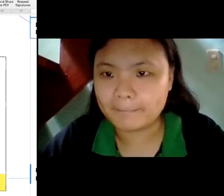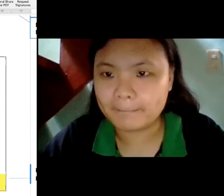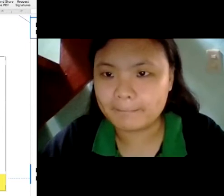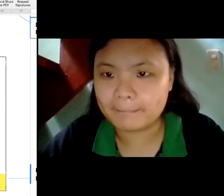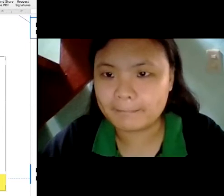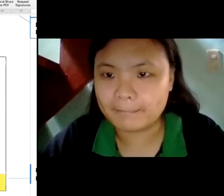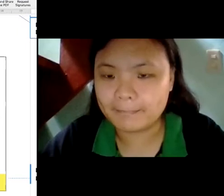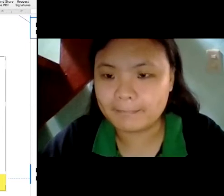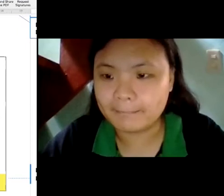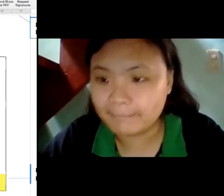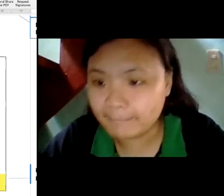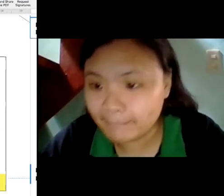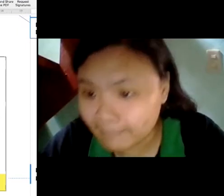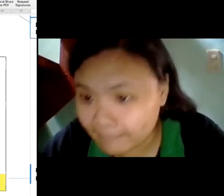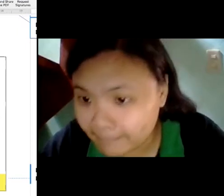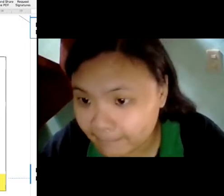right?